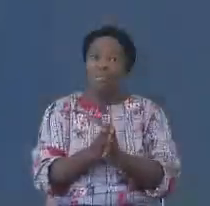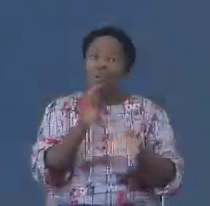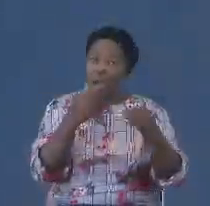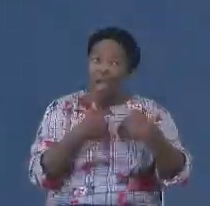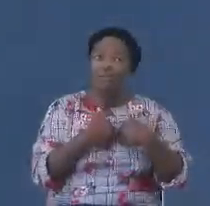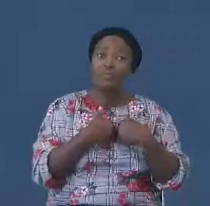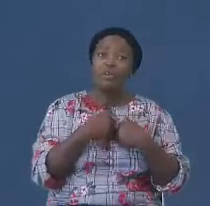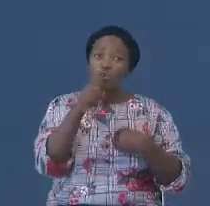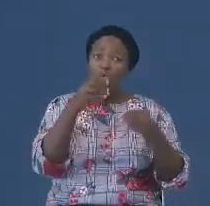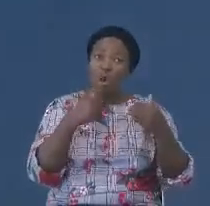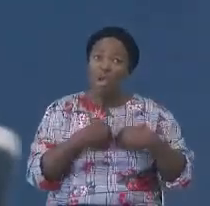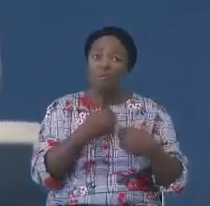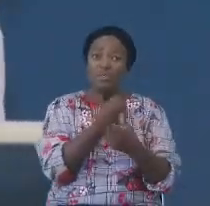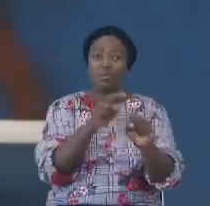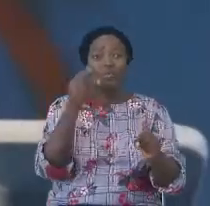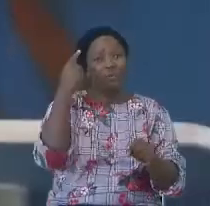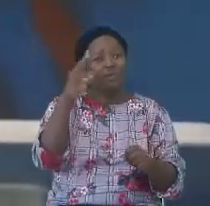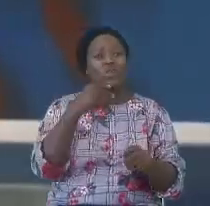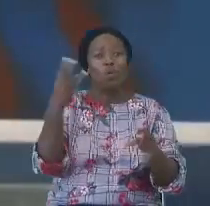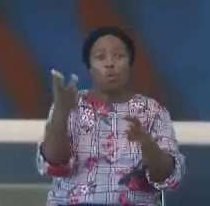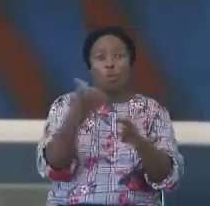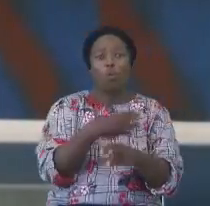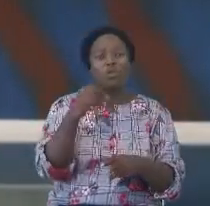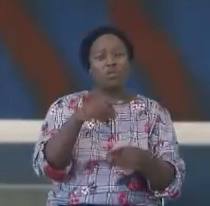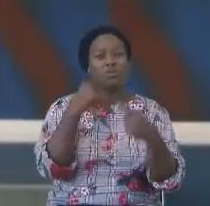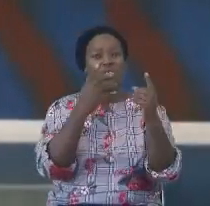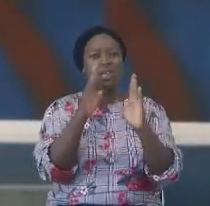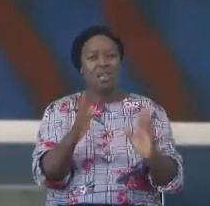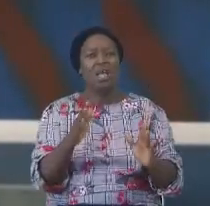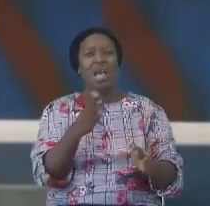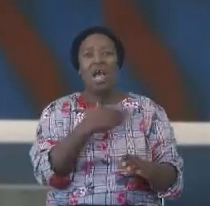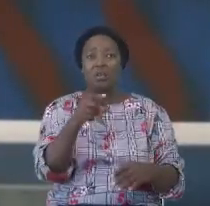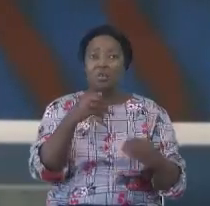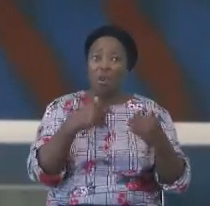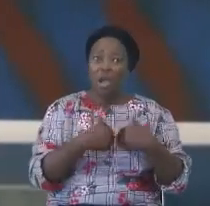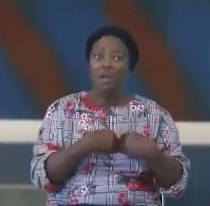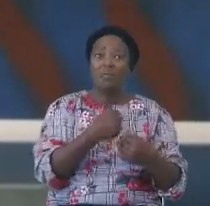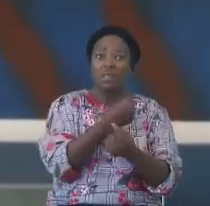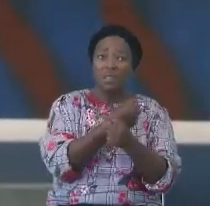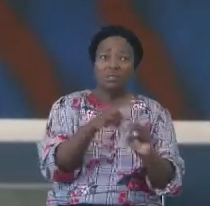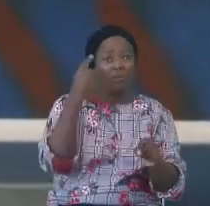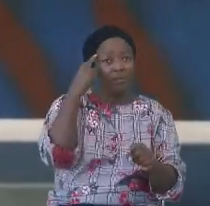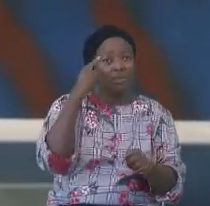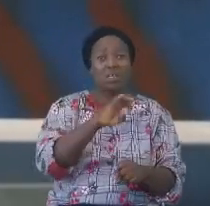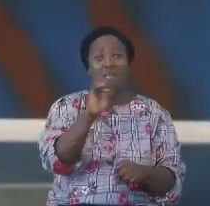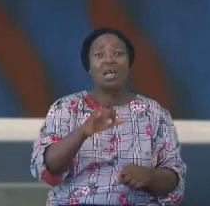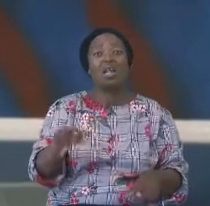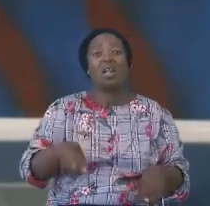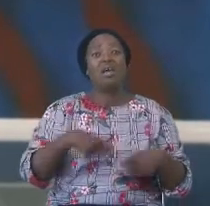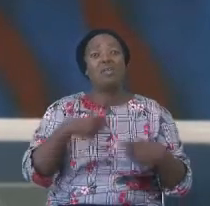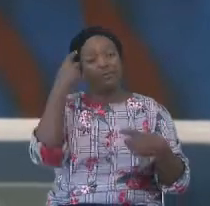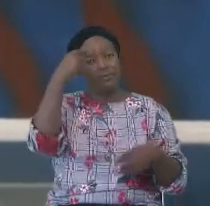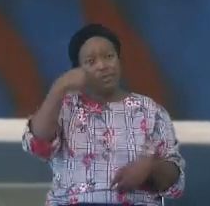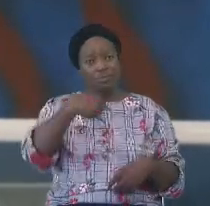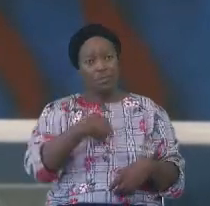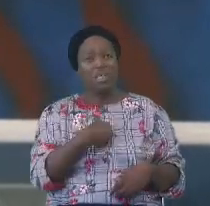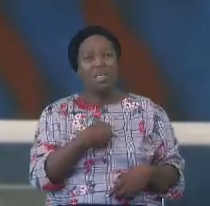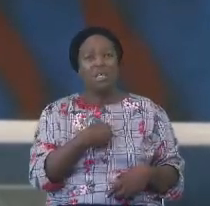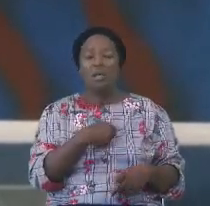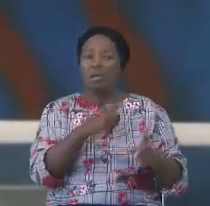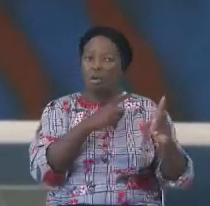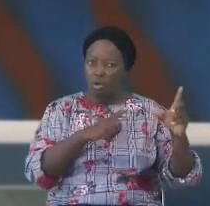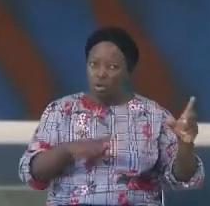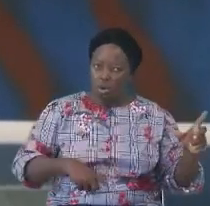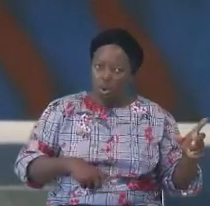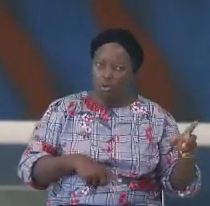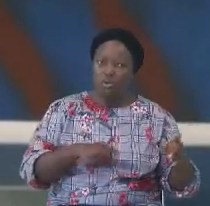I thank you. You have salvation for the worst of sinners, and you have salvation,